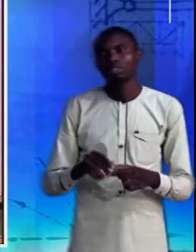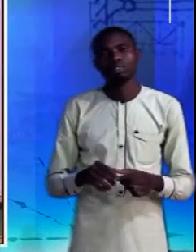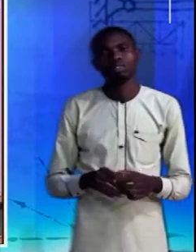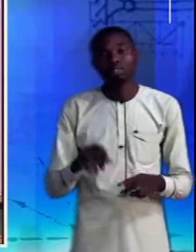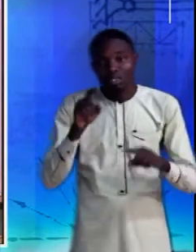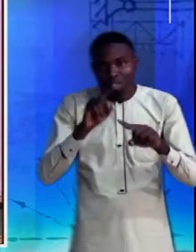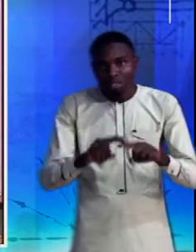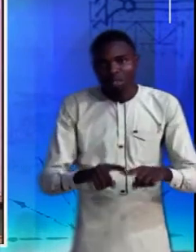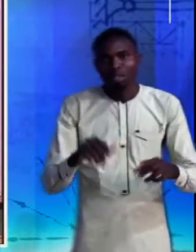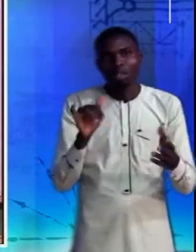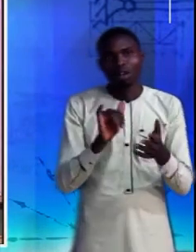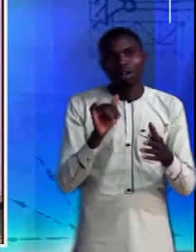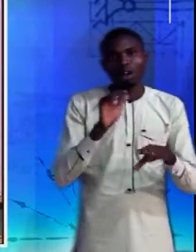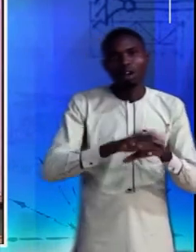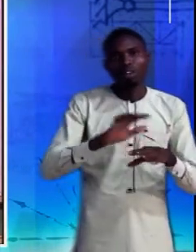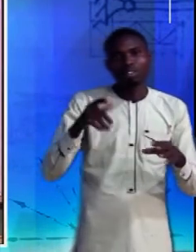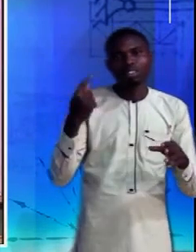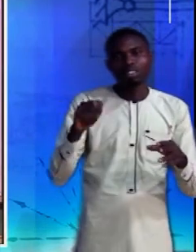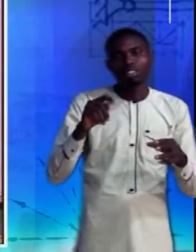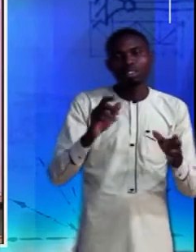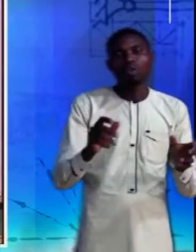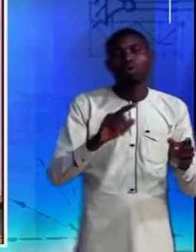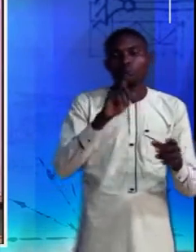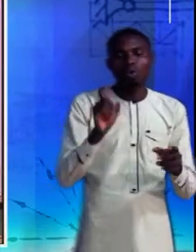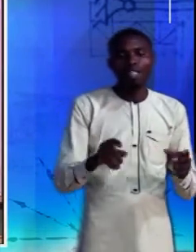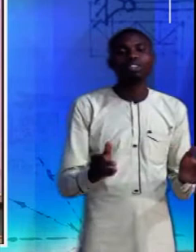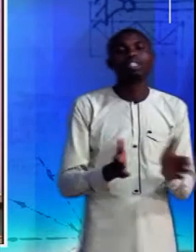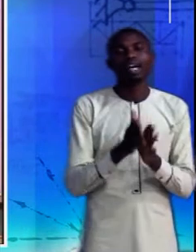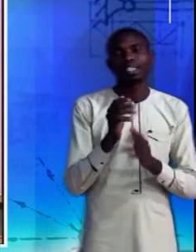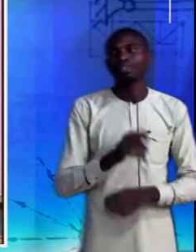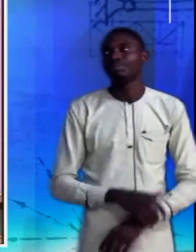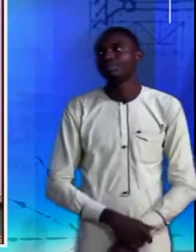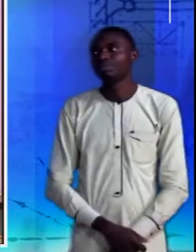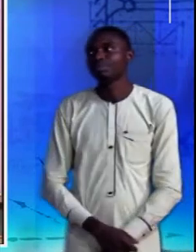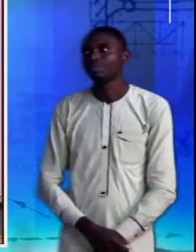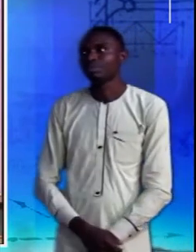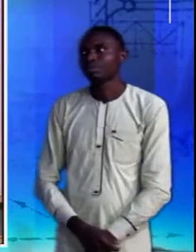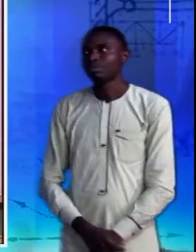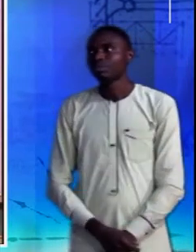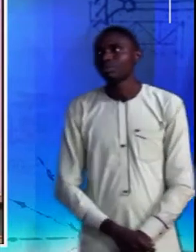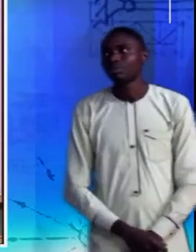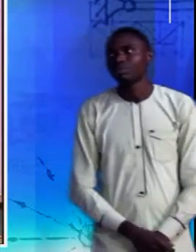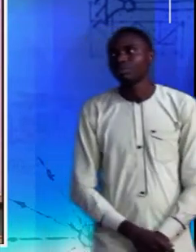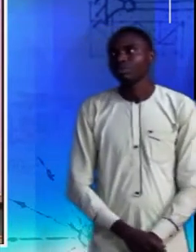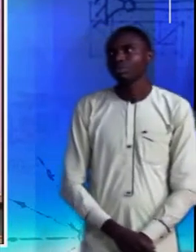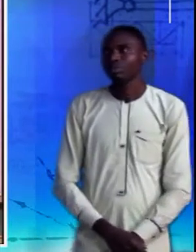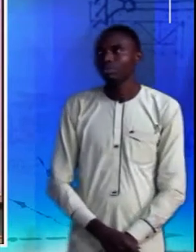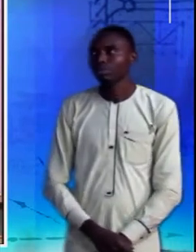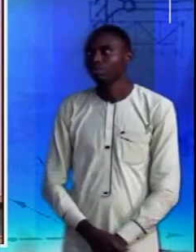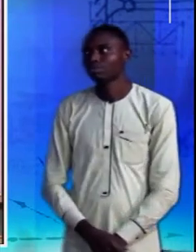second or minute. It is easy for you to narrate it in either year. Year is in standard